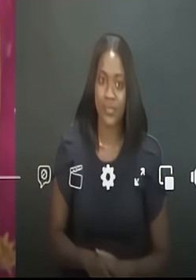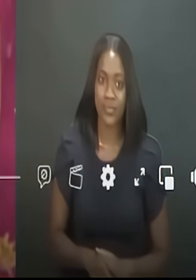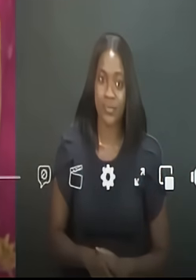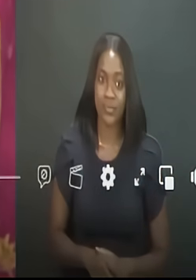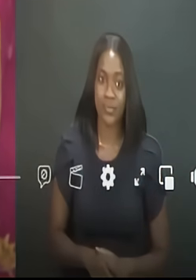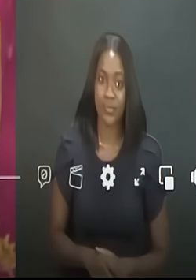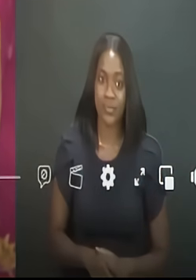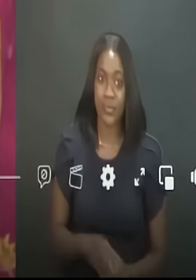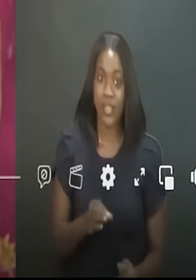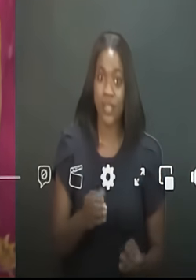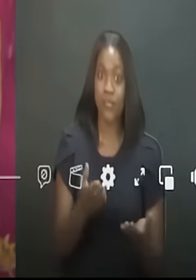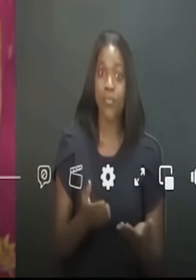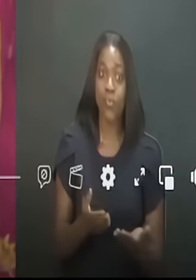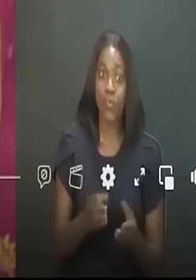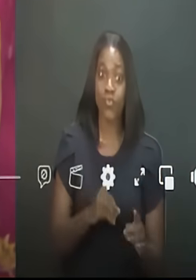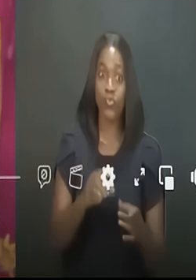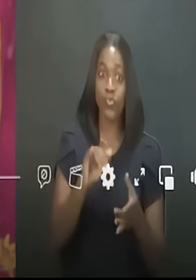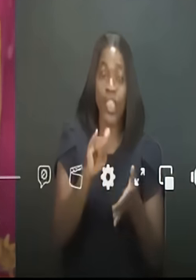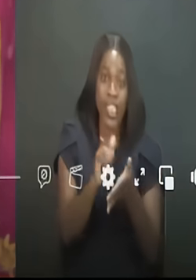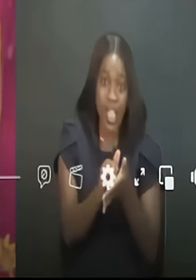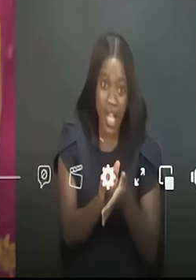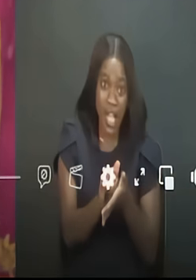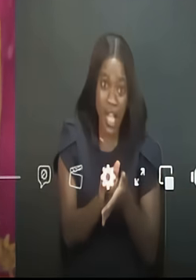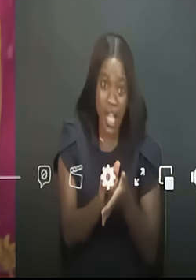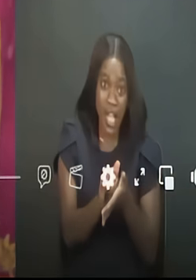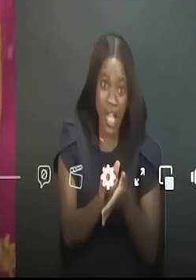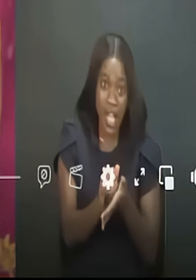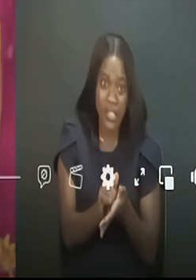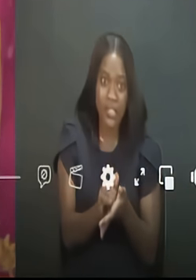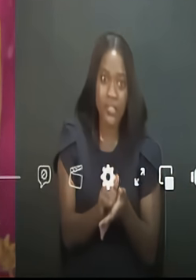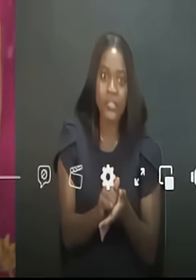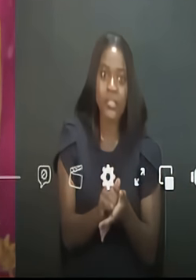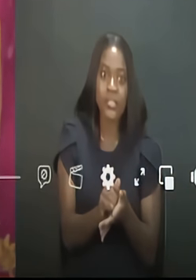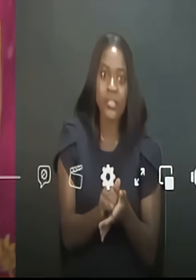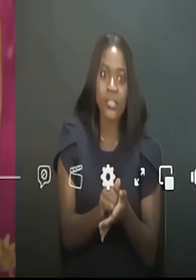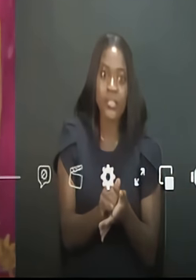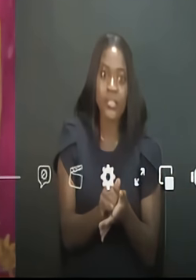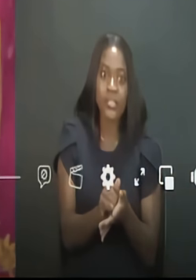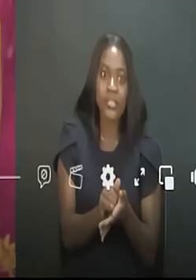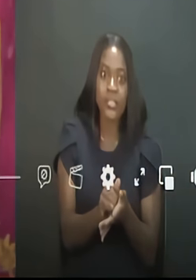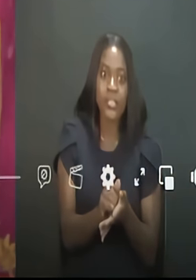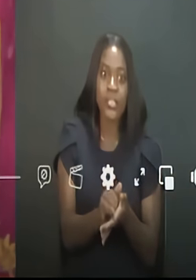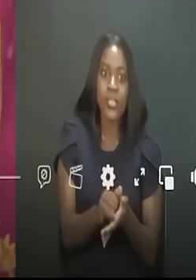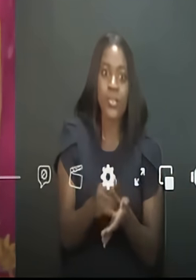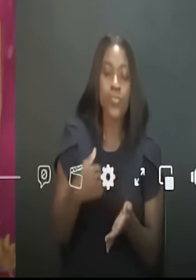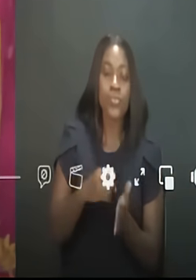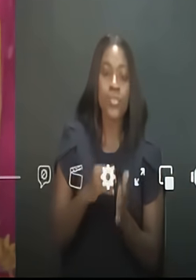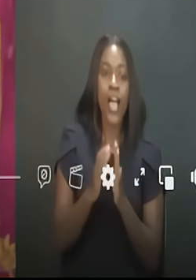inquiry, we will be inquiring and investigating your statement,